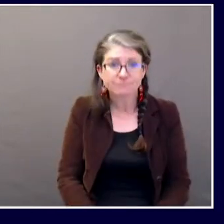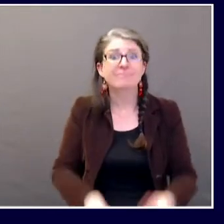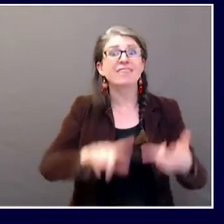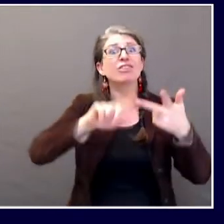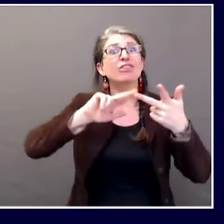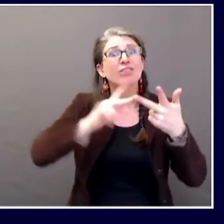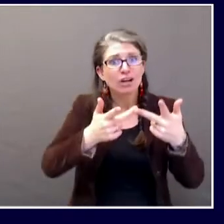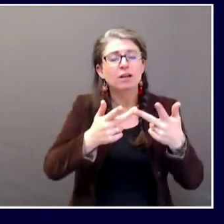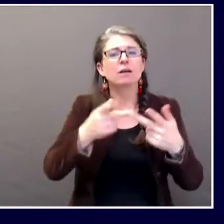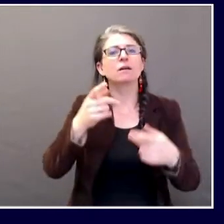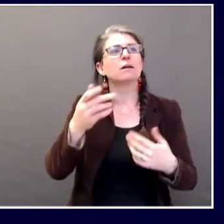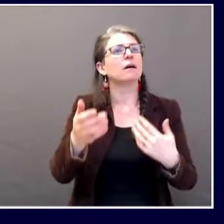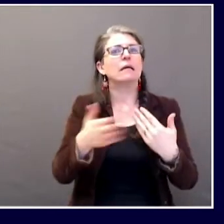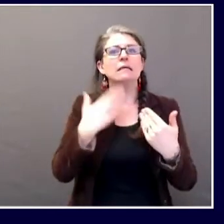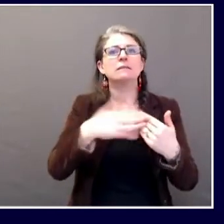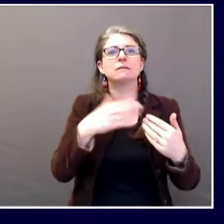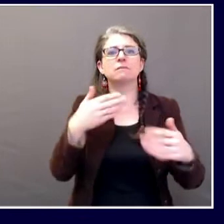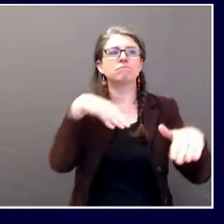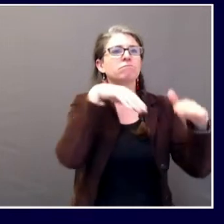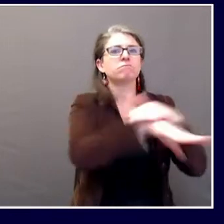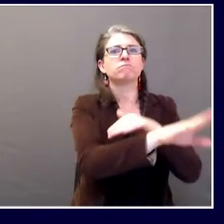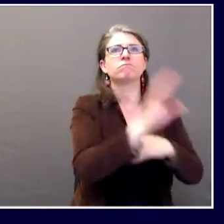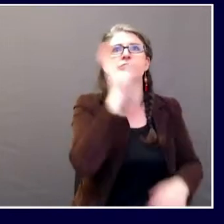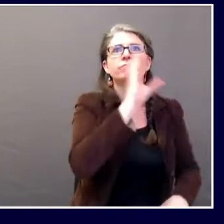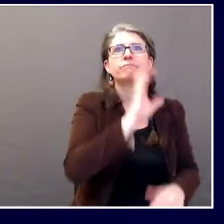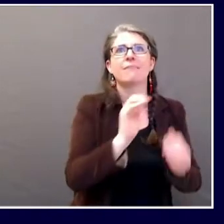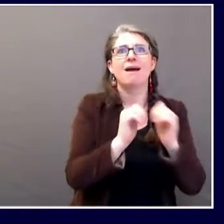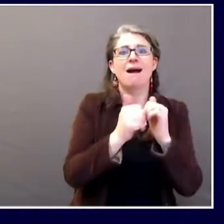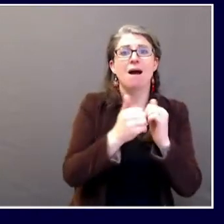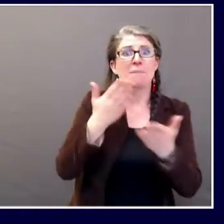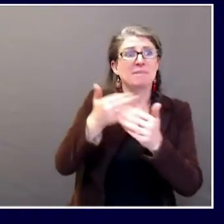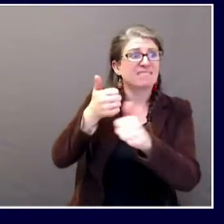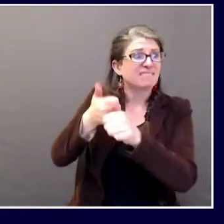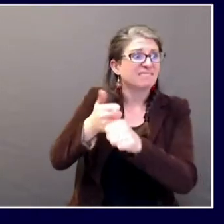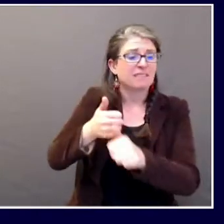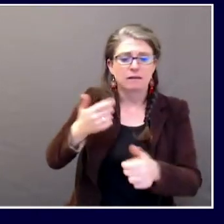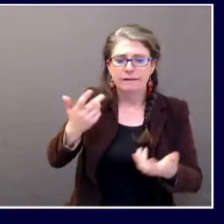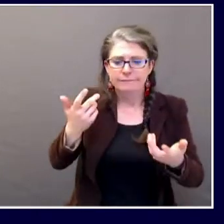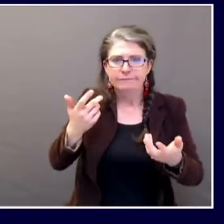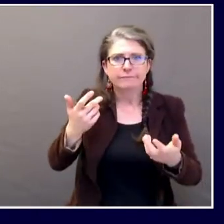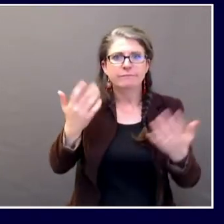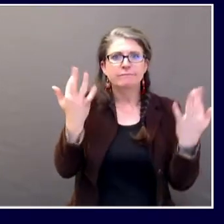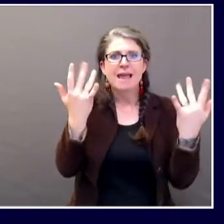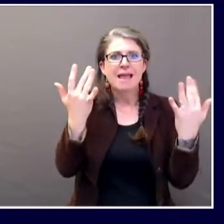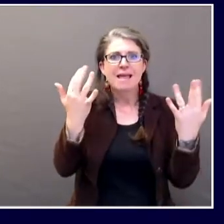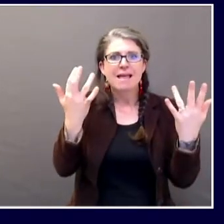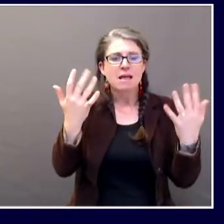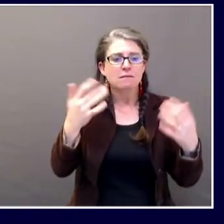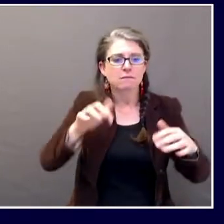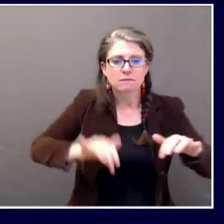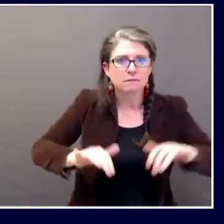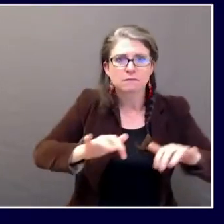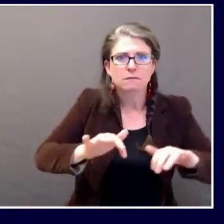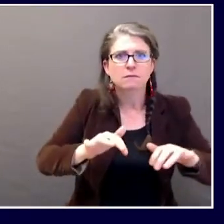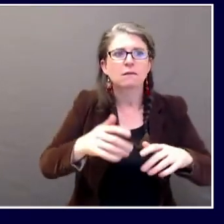thing to do, those who may not have broadband access, those for whom English is not their standard or primary language. So it's got to be accessible to a wide array